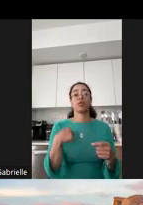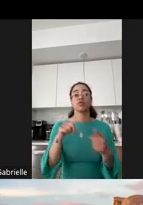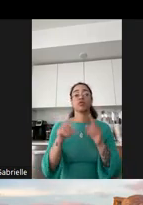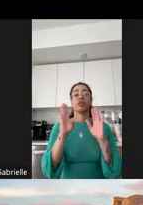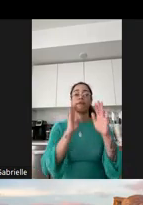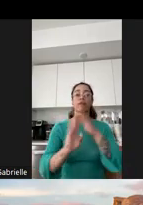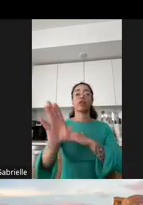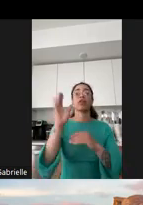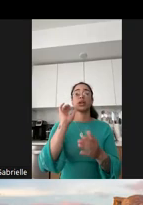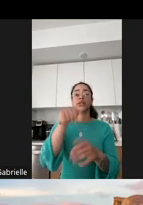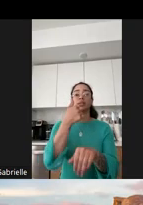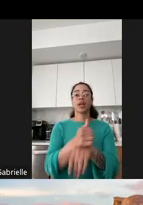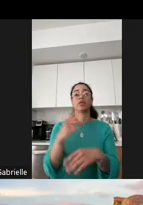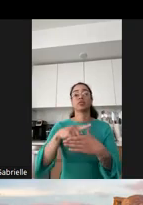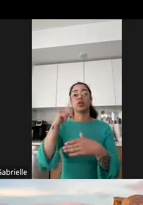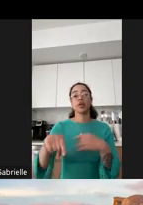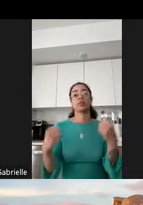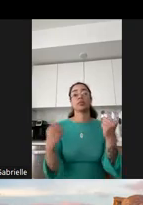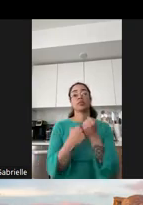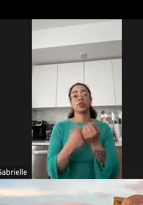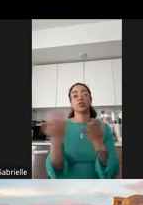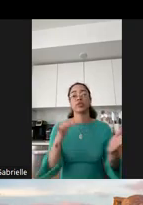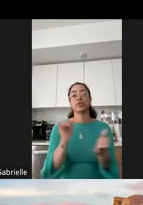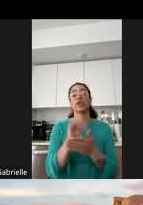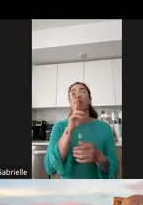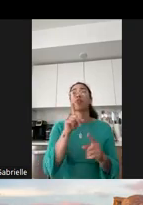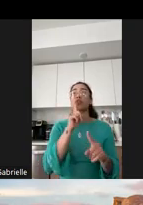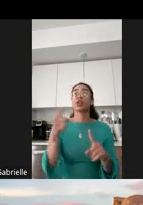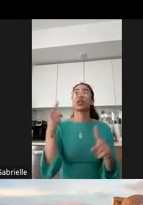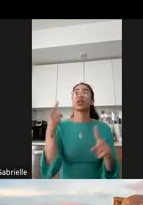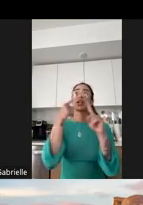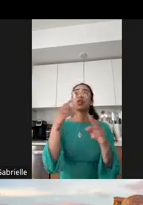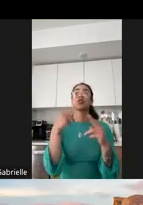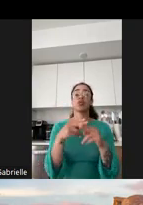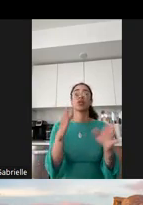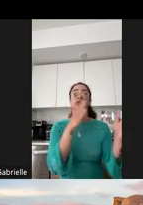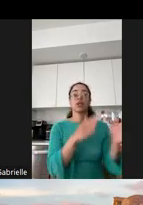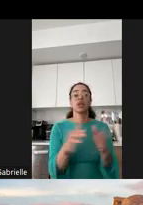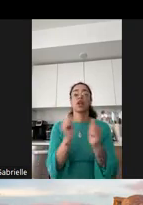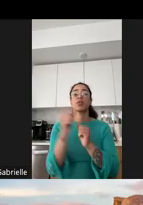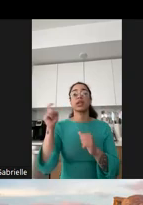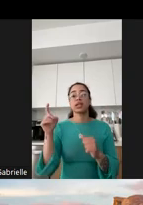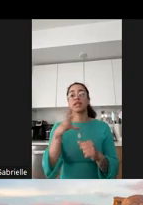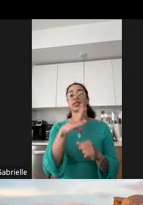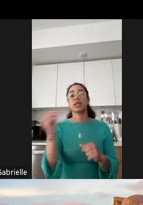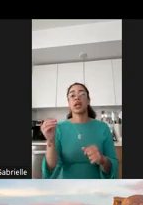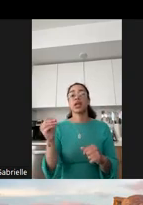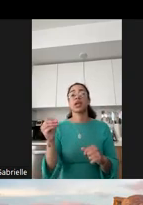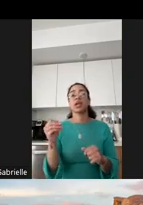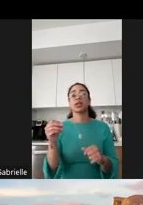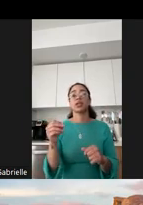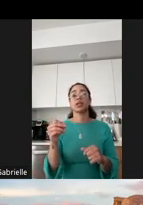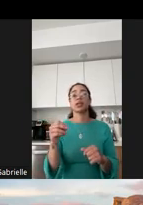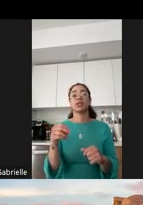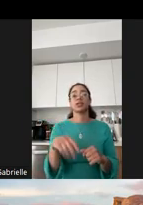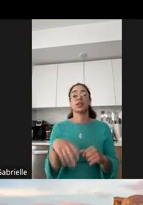services that are really geared toward and aligned with the needs of older adults as identified by them, which is so important. We want to be